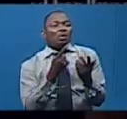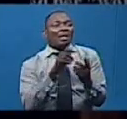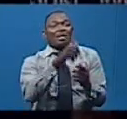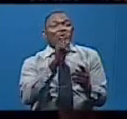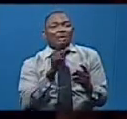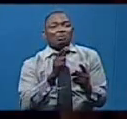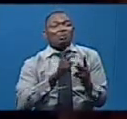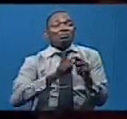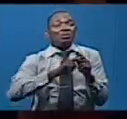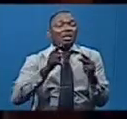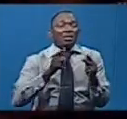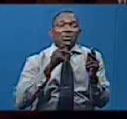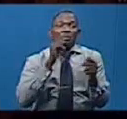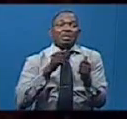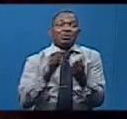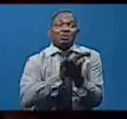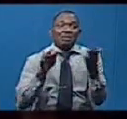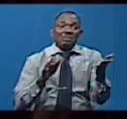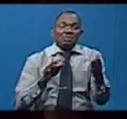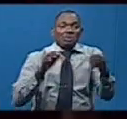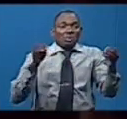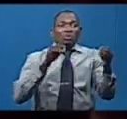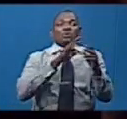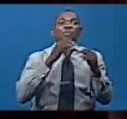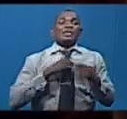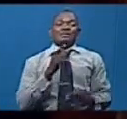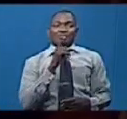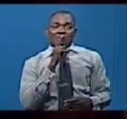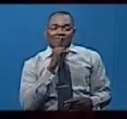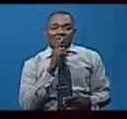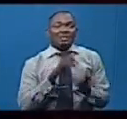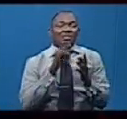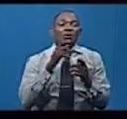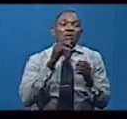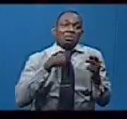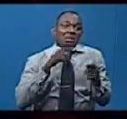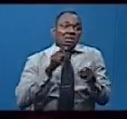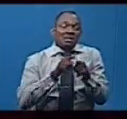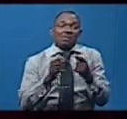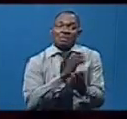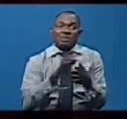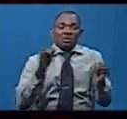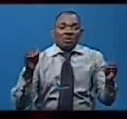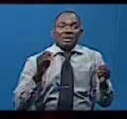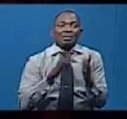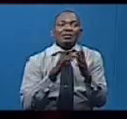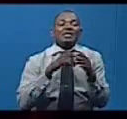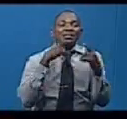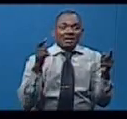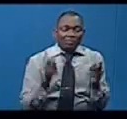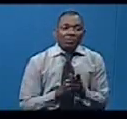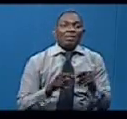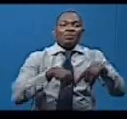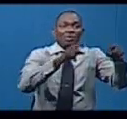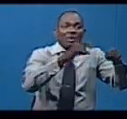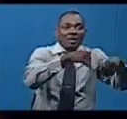where are they? Has no one condemned you?" "No one, sir," she said. "Then neither do I condemn you," Jesus declared.